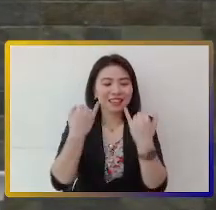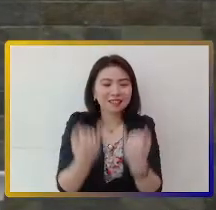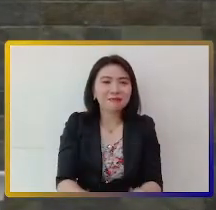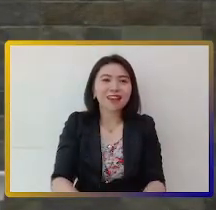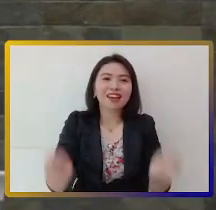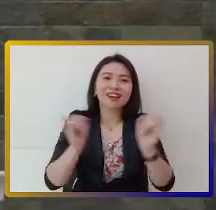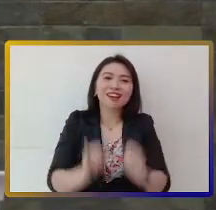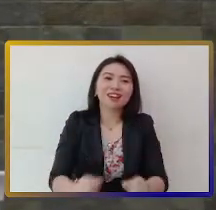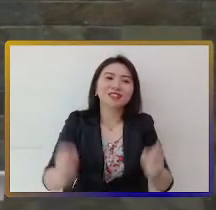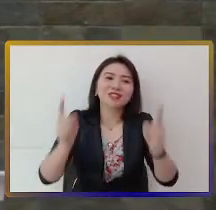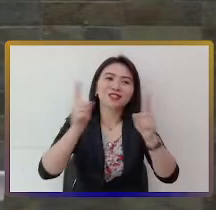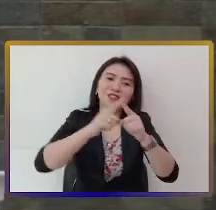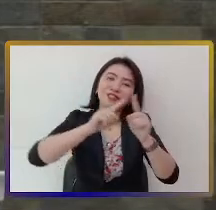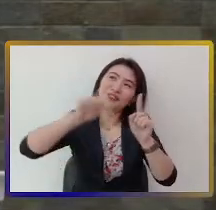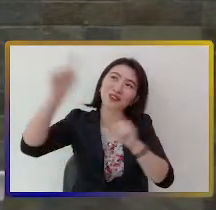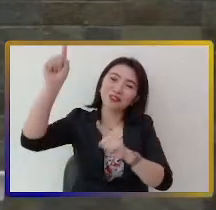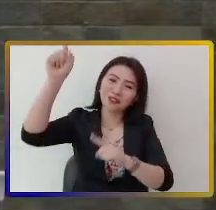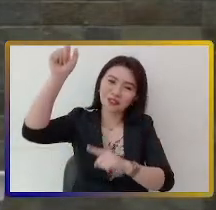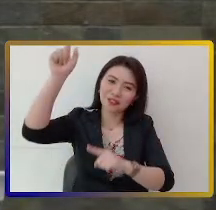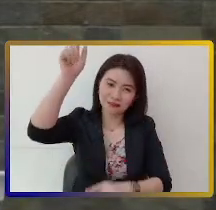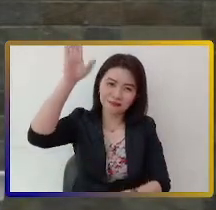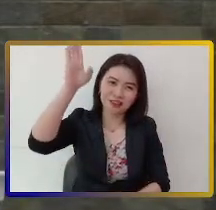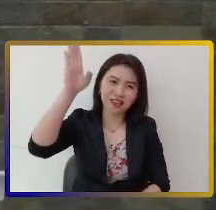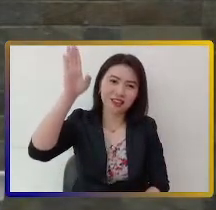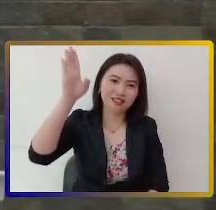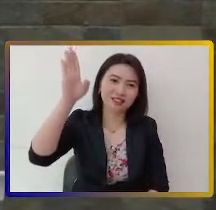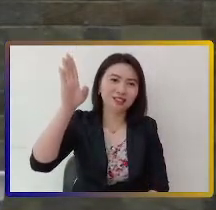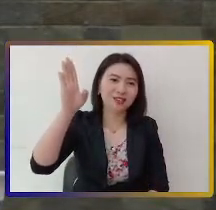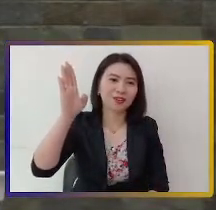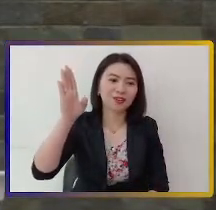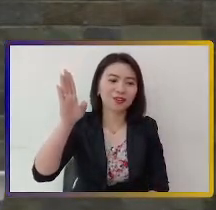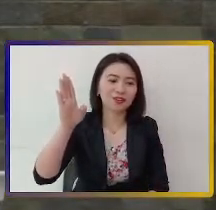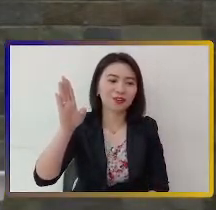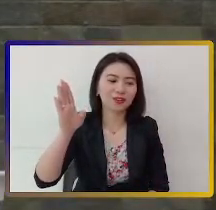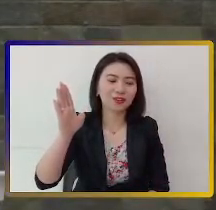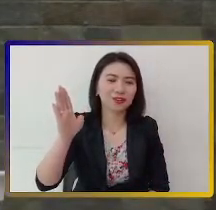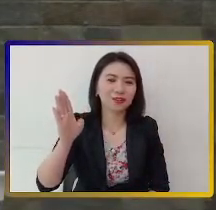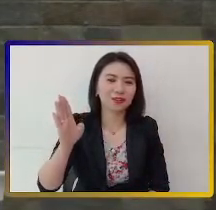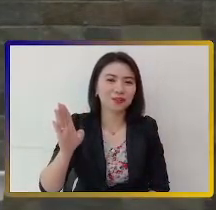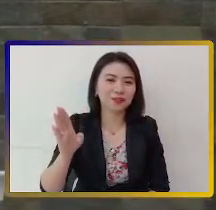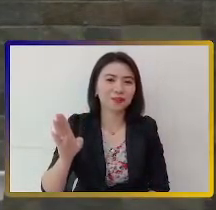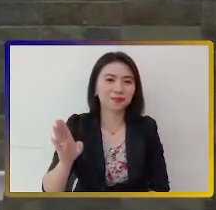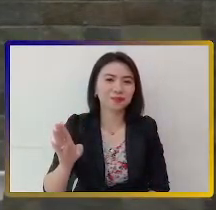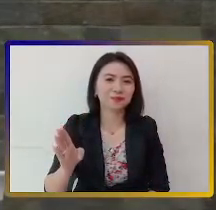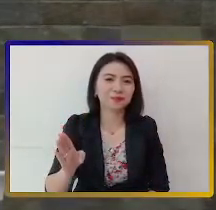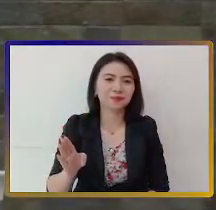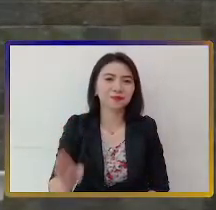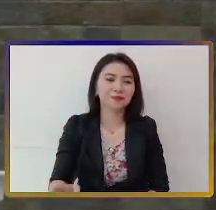it matters to the Master.